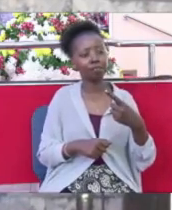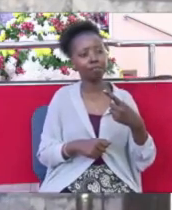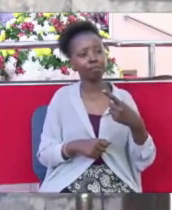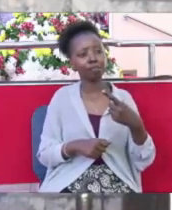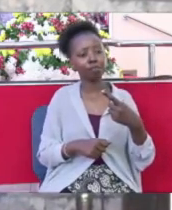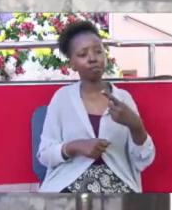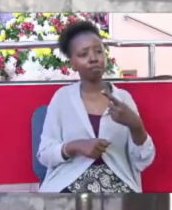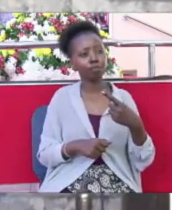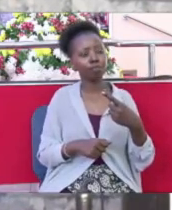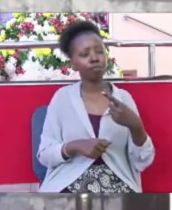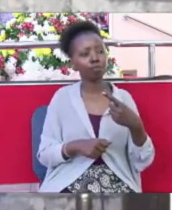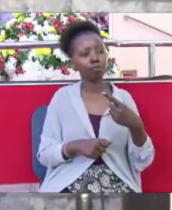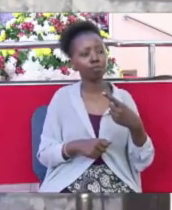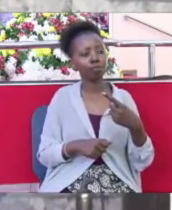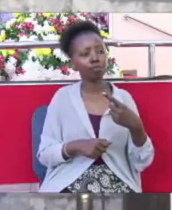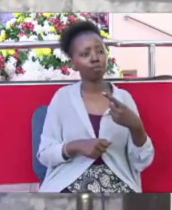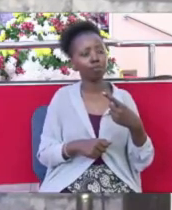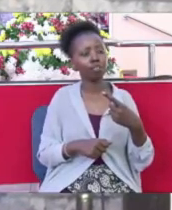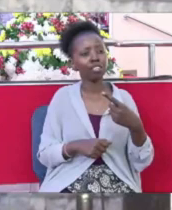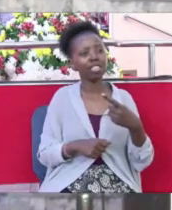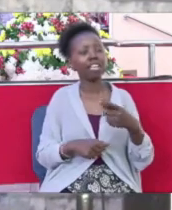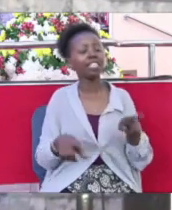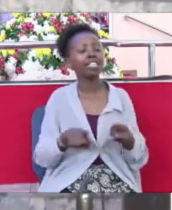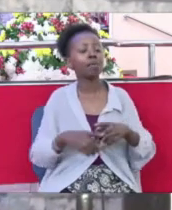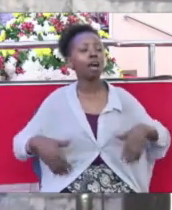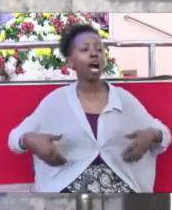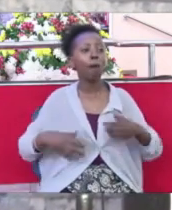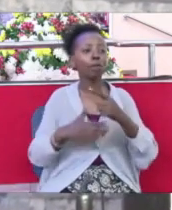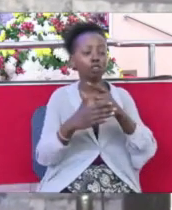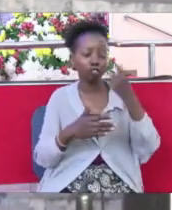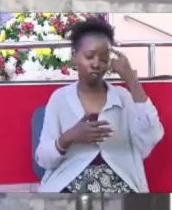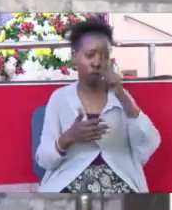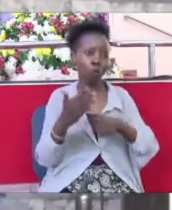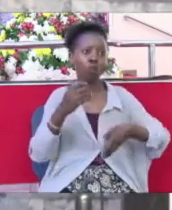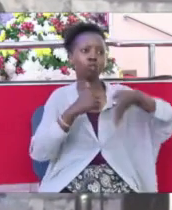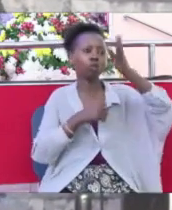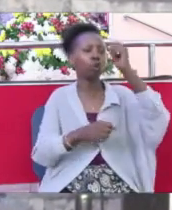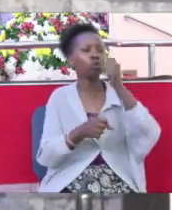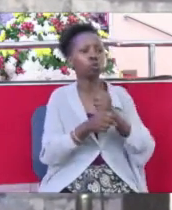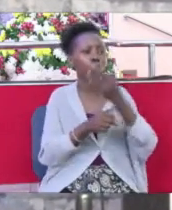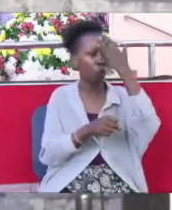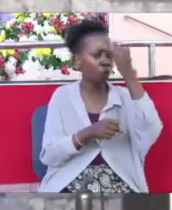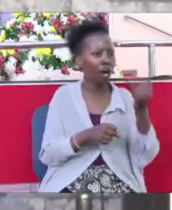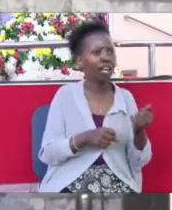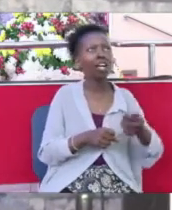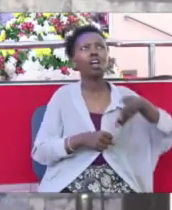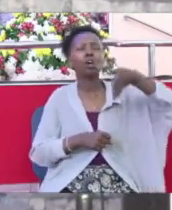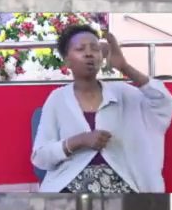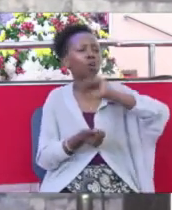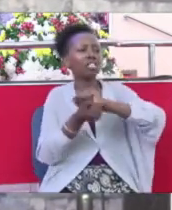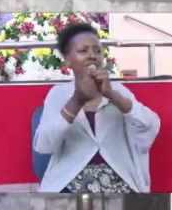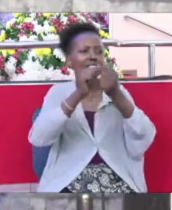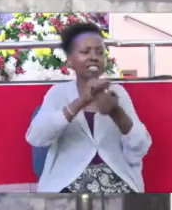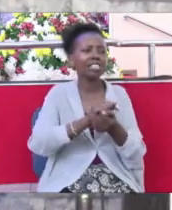And was marveling at what God had done. Na alikuwa anashangaa kile ambacho Mungu alikuwa amefanya. Because God had been able to reverse the biological cycle. Ya kwamba